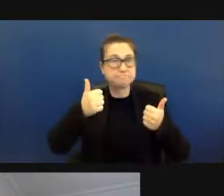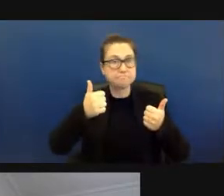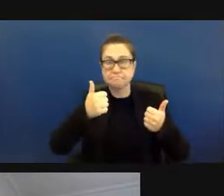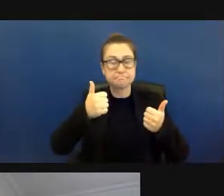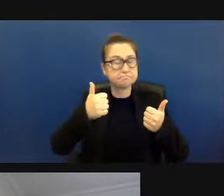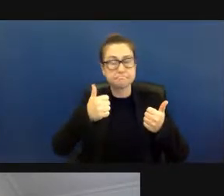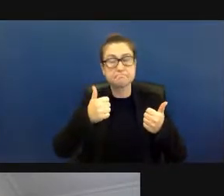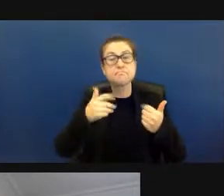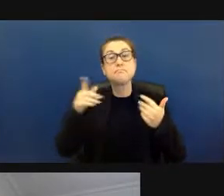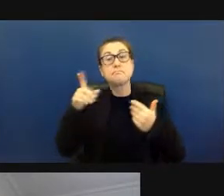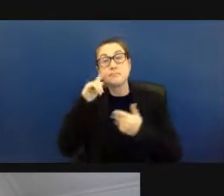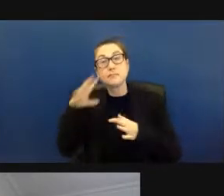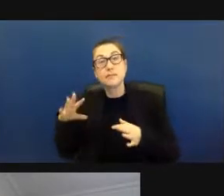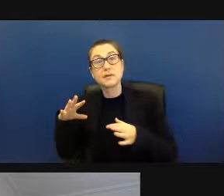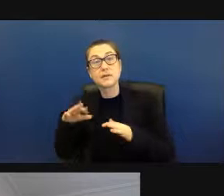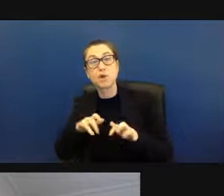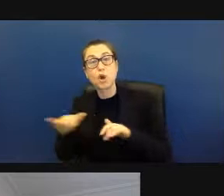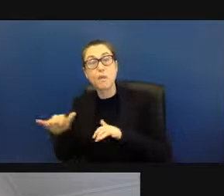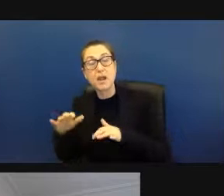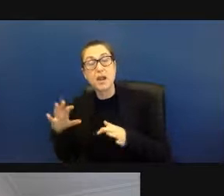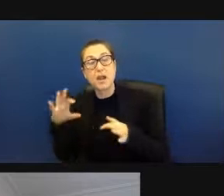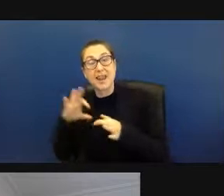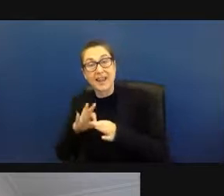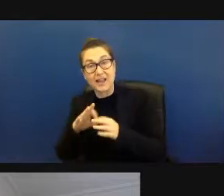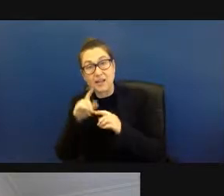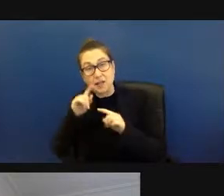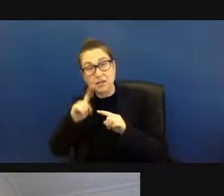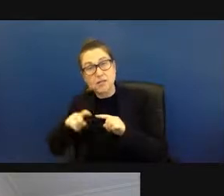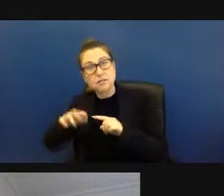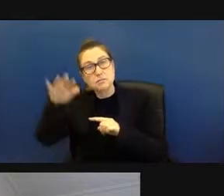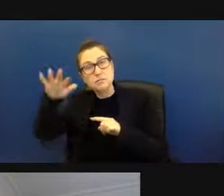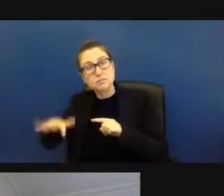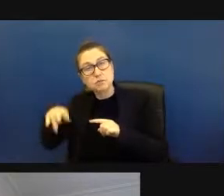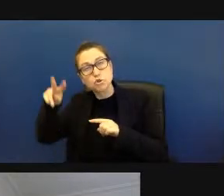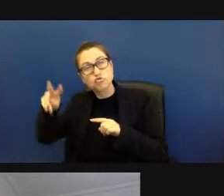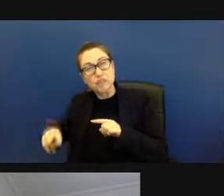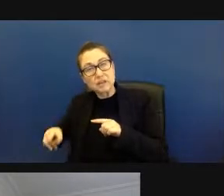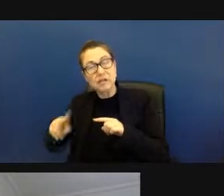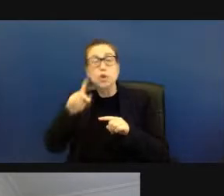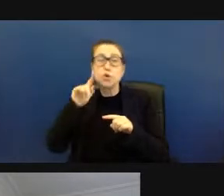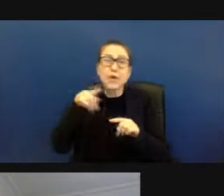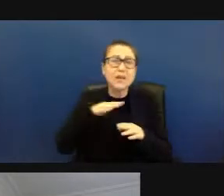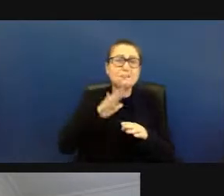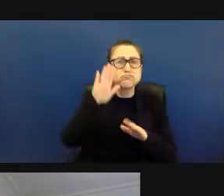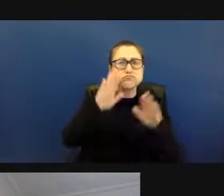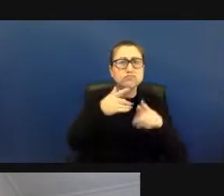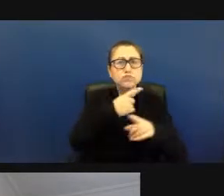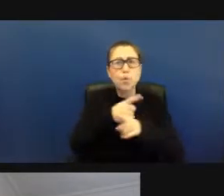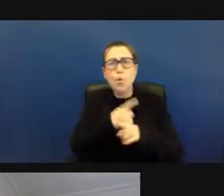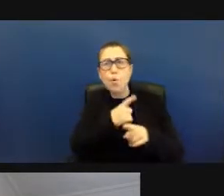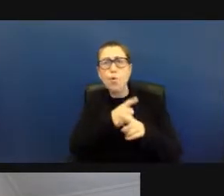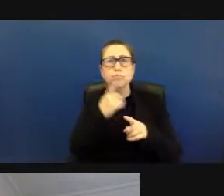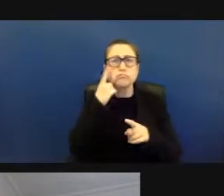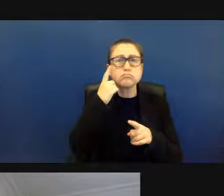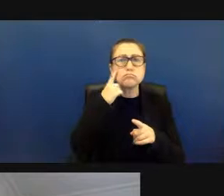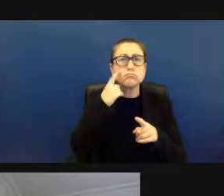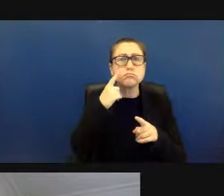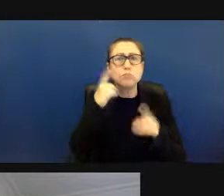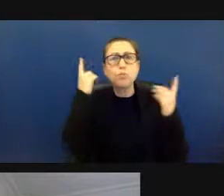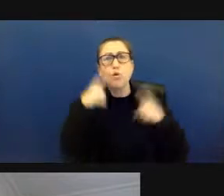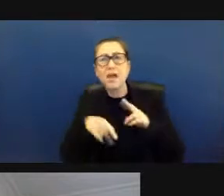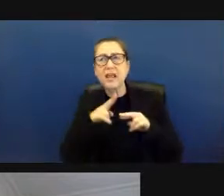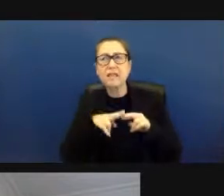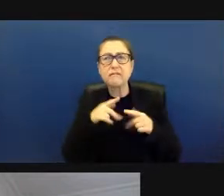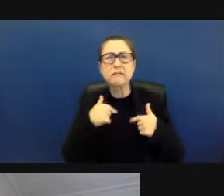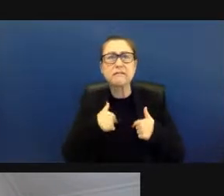can click through there and get a bit more information. Then you'll have a chat to the researchers and just decide whether or not the trial is right for